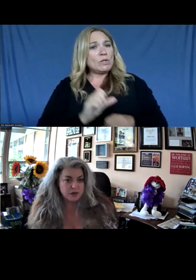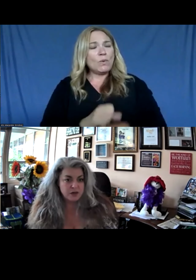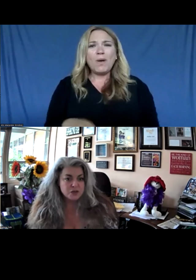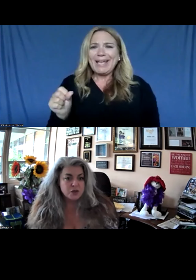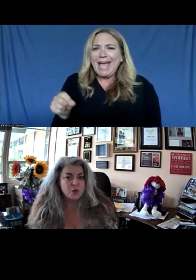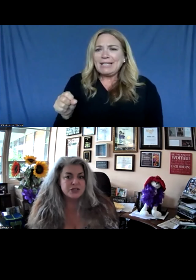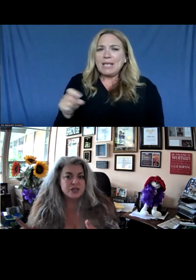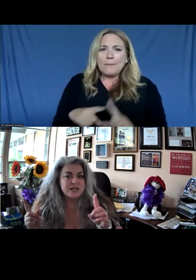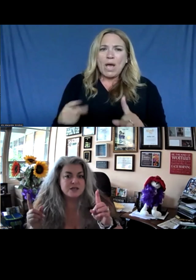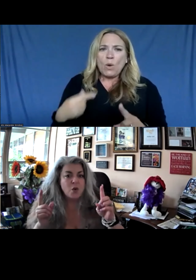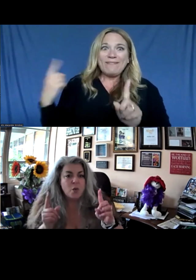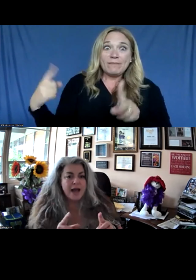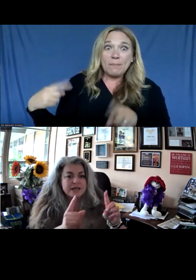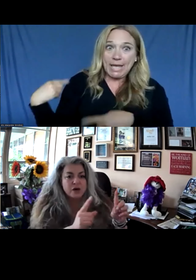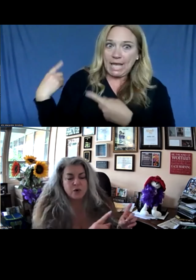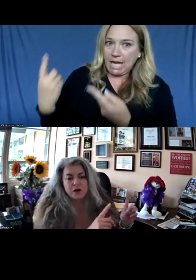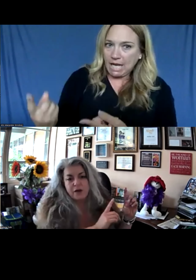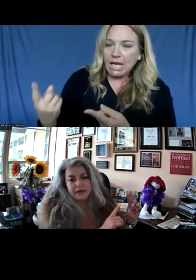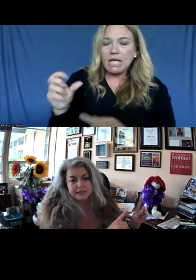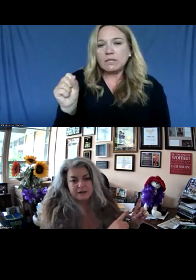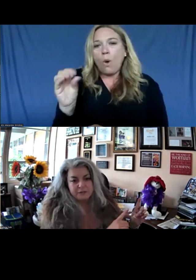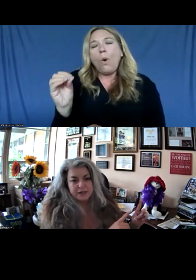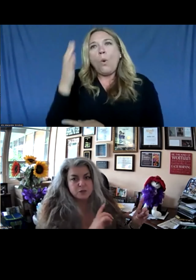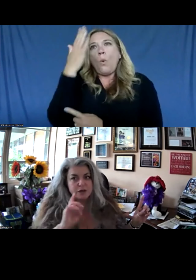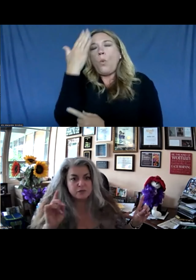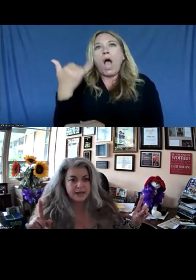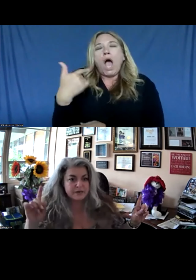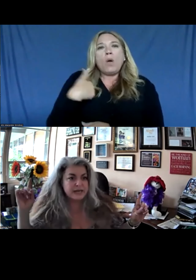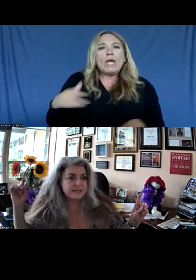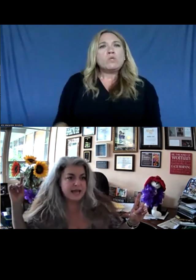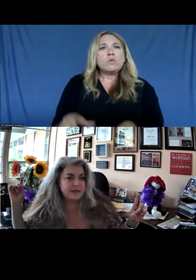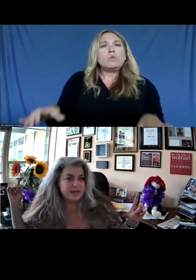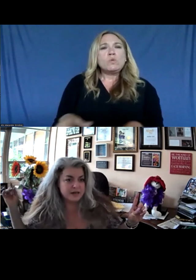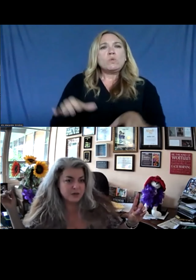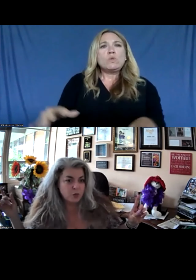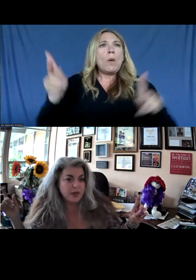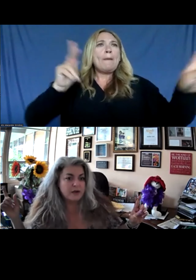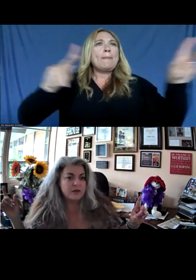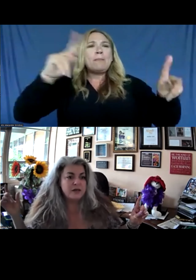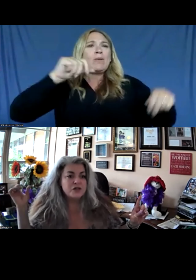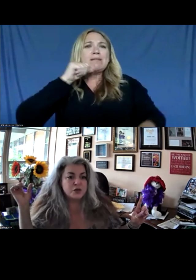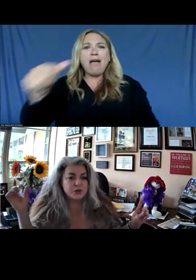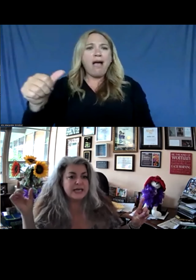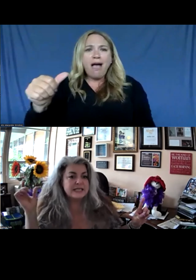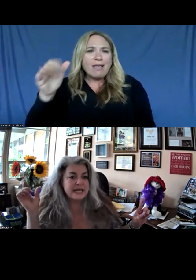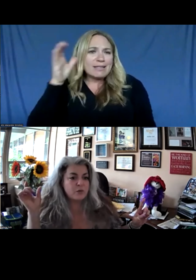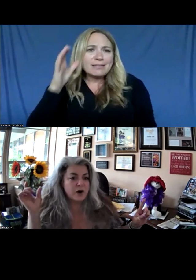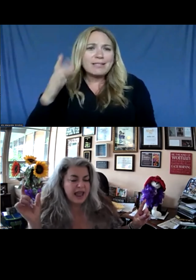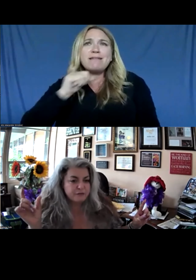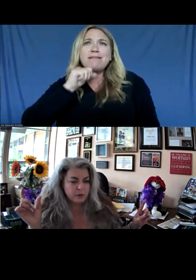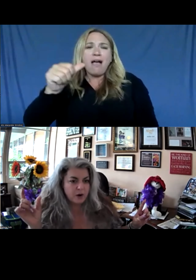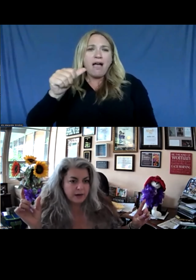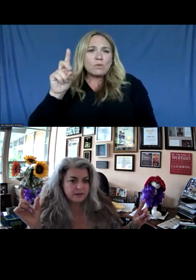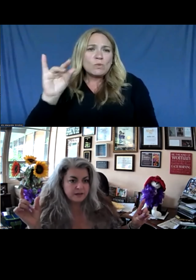this work. So the question is, why is our work falling on deaf ears when the rhetoric is that there is a will to create a state